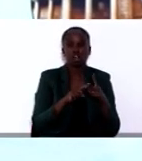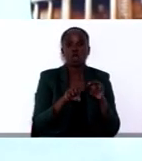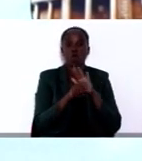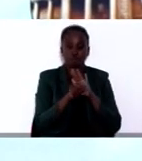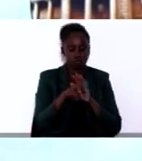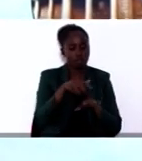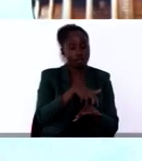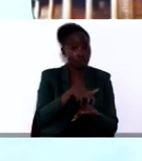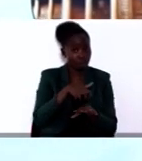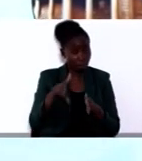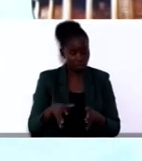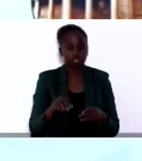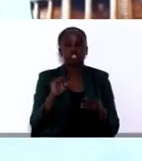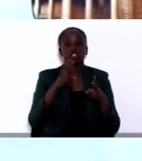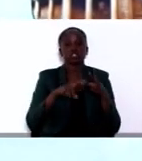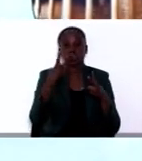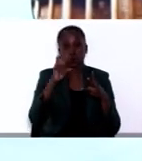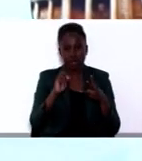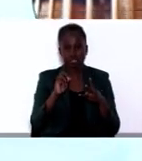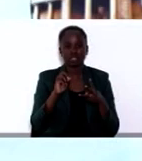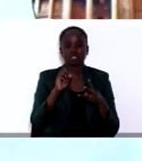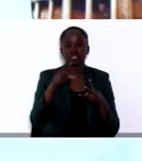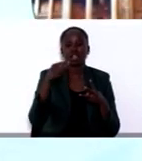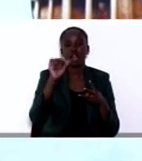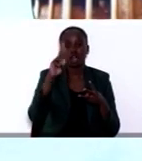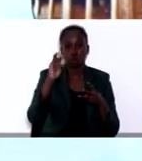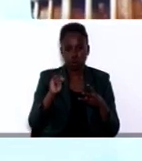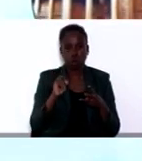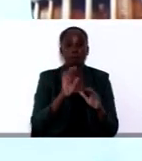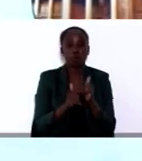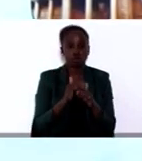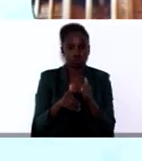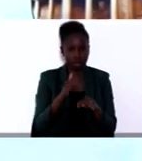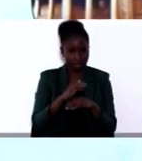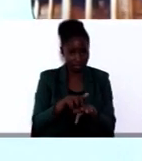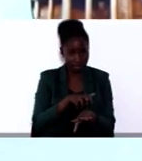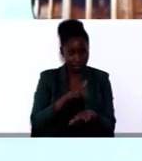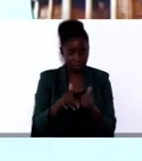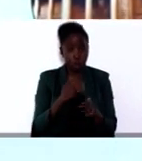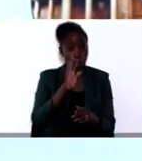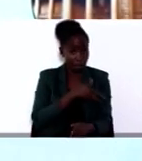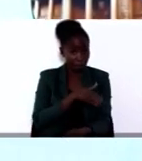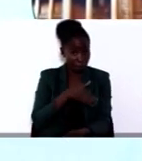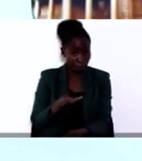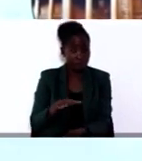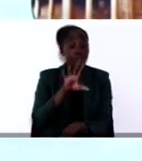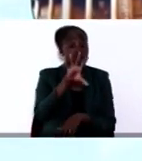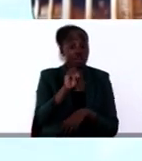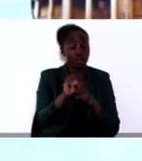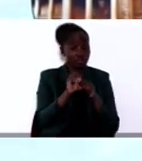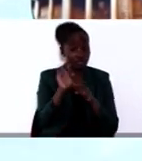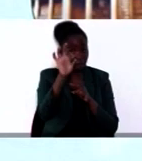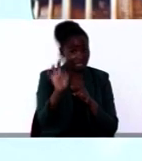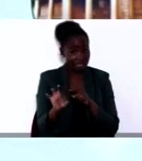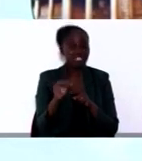farmers, and the 20 black agro-processors that we said we are going to empower, 50% of all